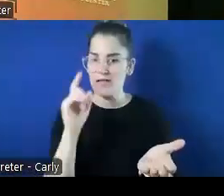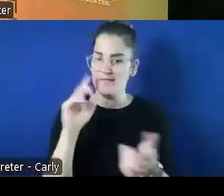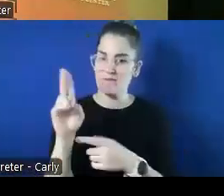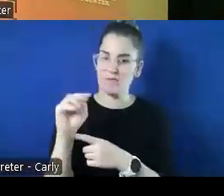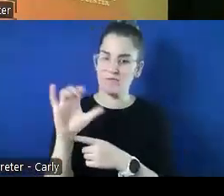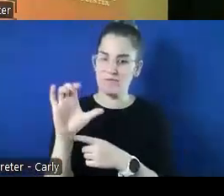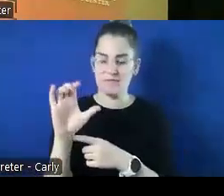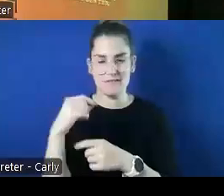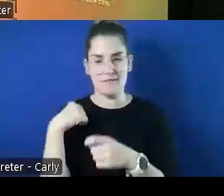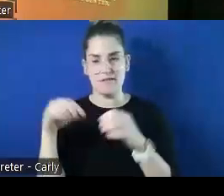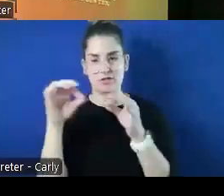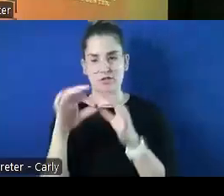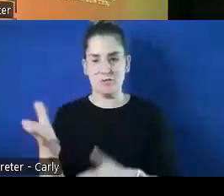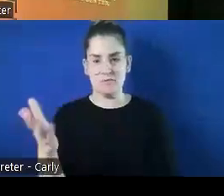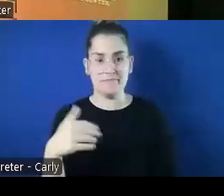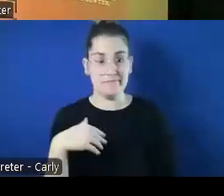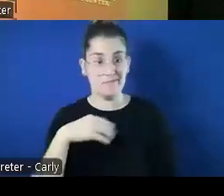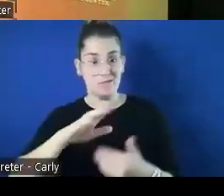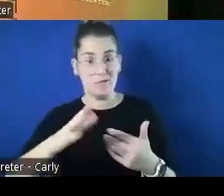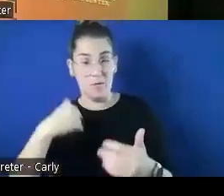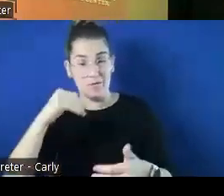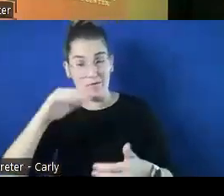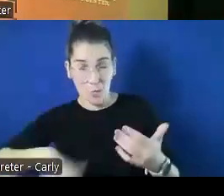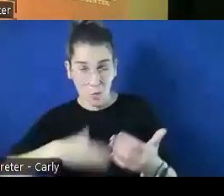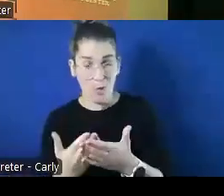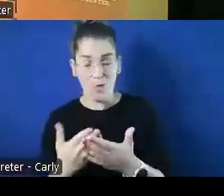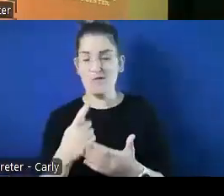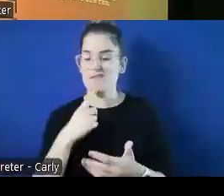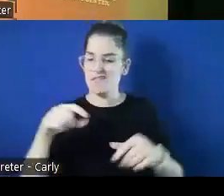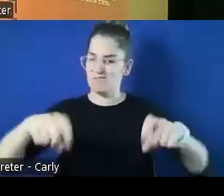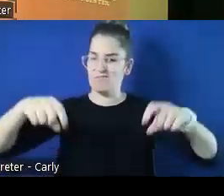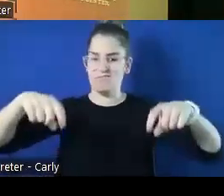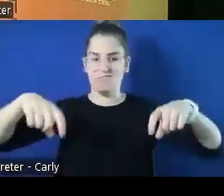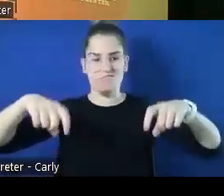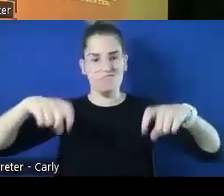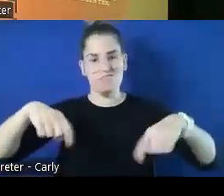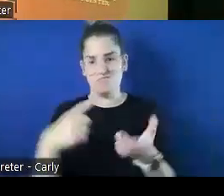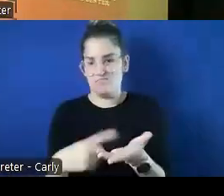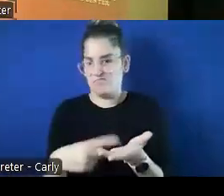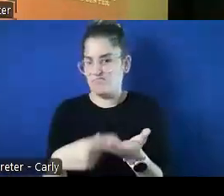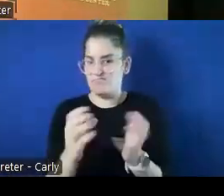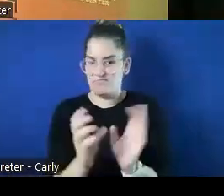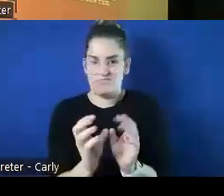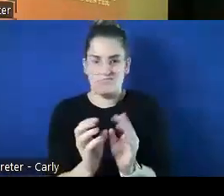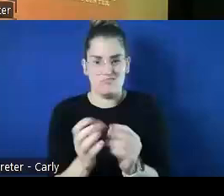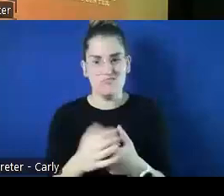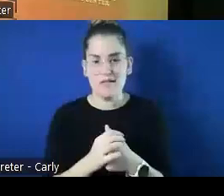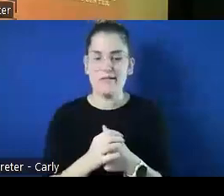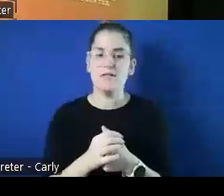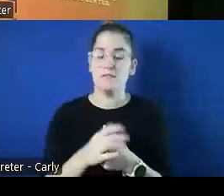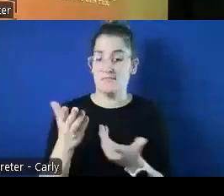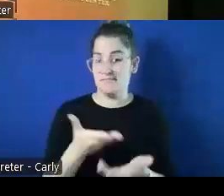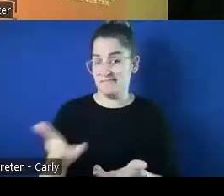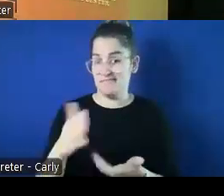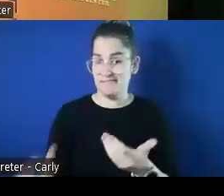Spanish interpreter? Almost all participants express a debriefing need, and all suggested improvements, such as being invited to